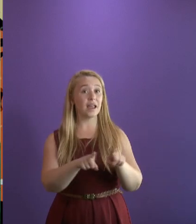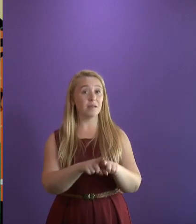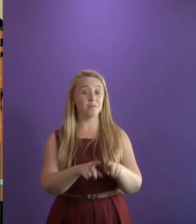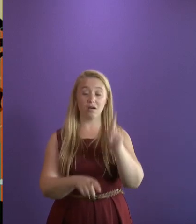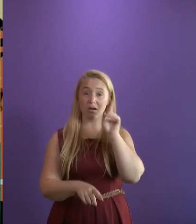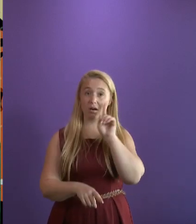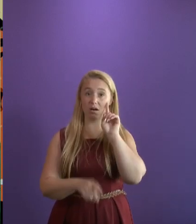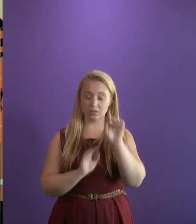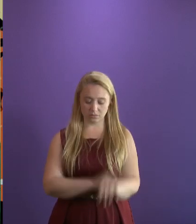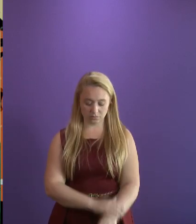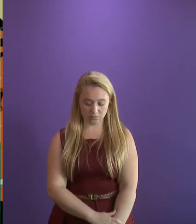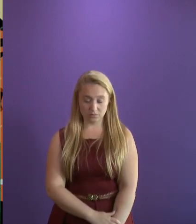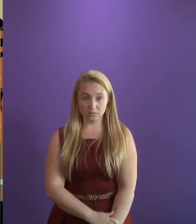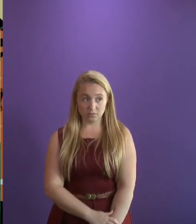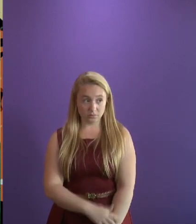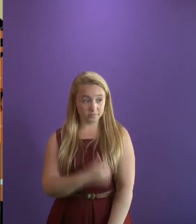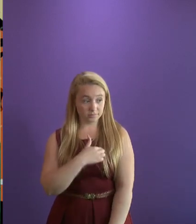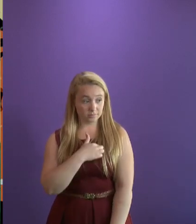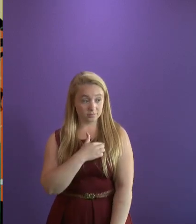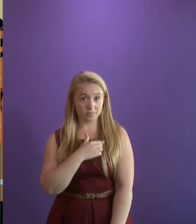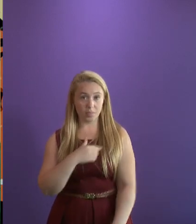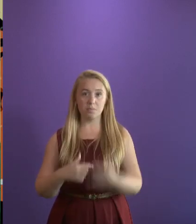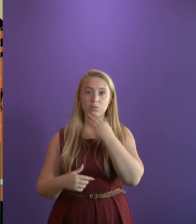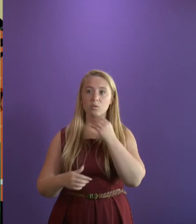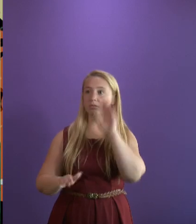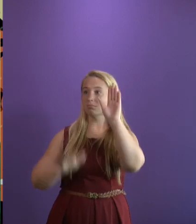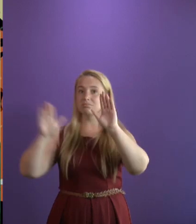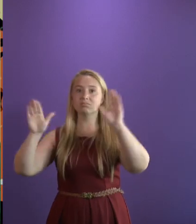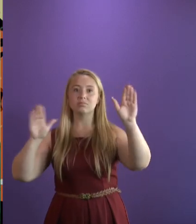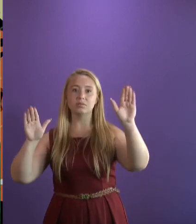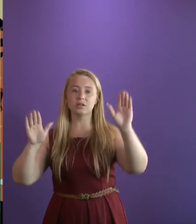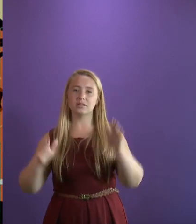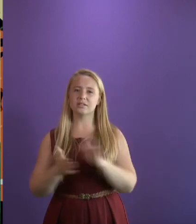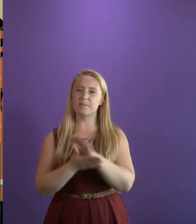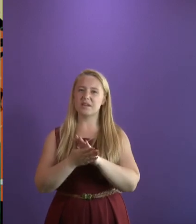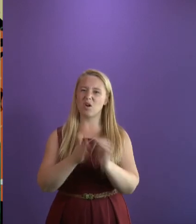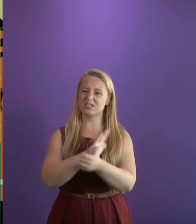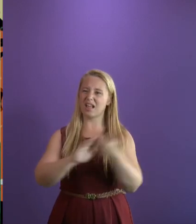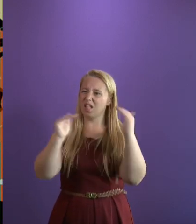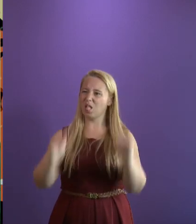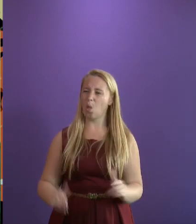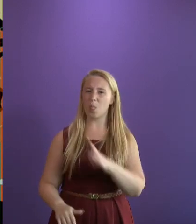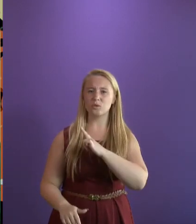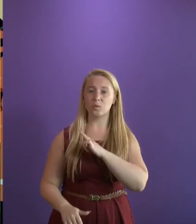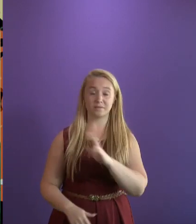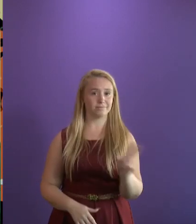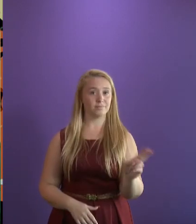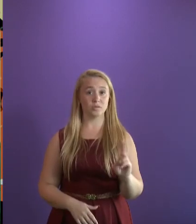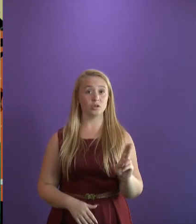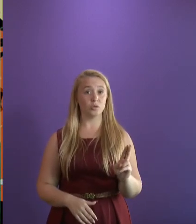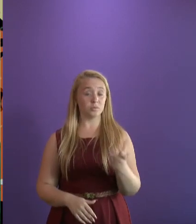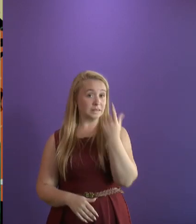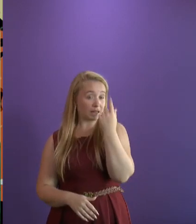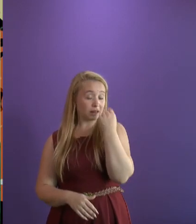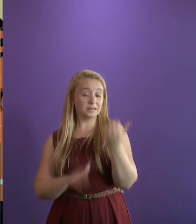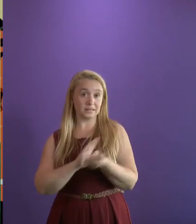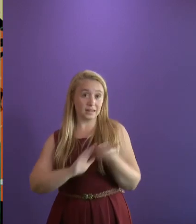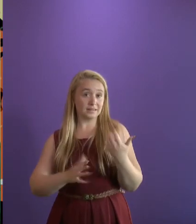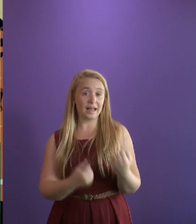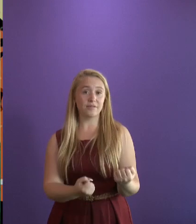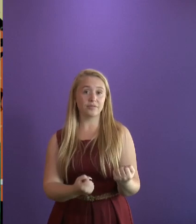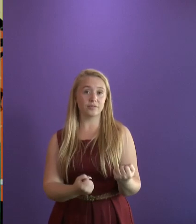encourage girls and young women more, and it's not because the talent isn't there. So I think starting off, I think the fact that young people